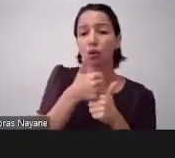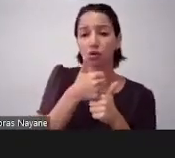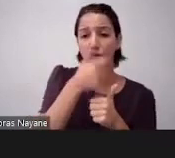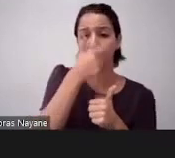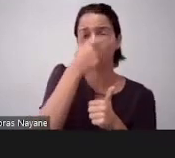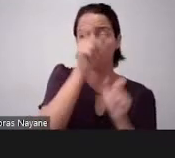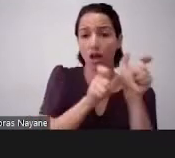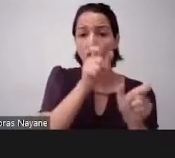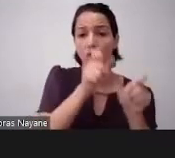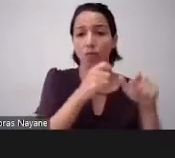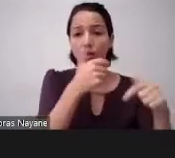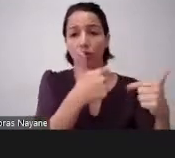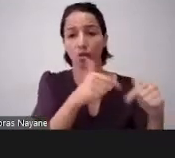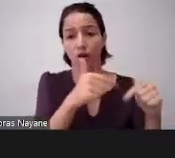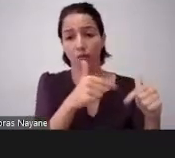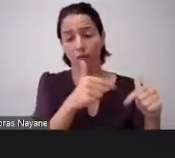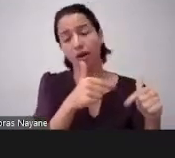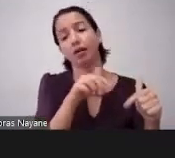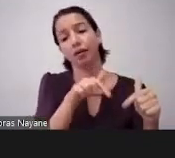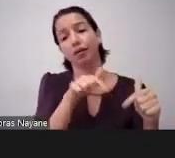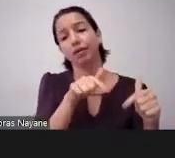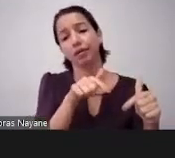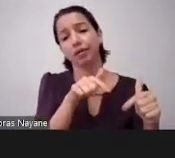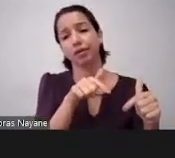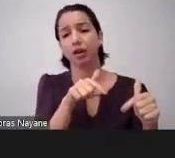the other hand, generates new